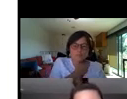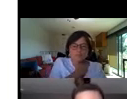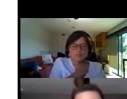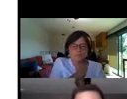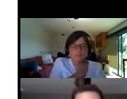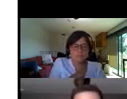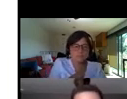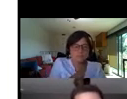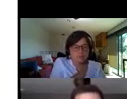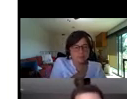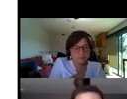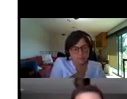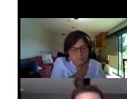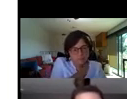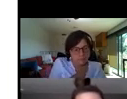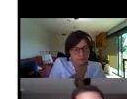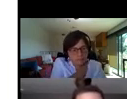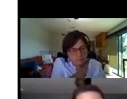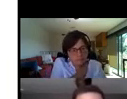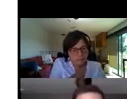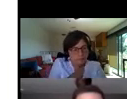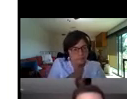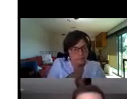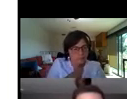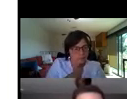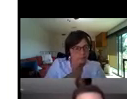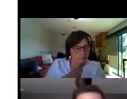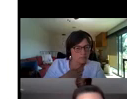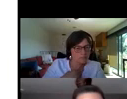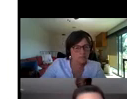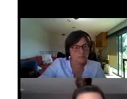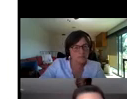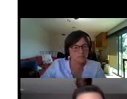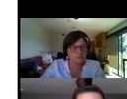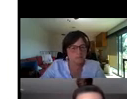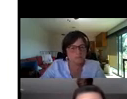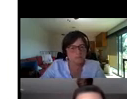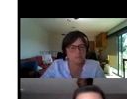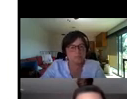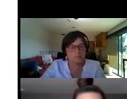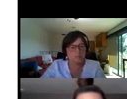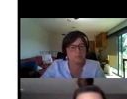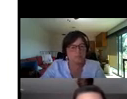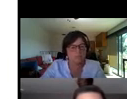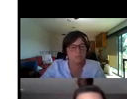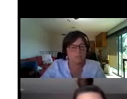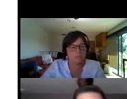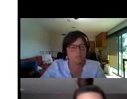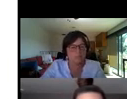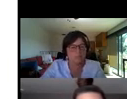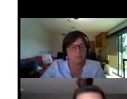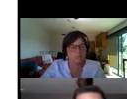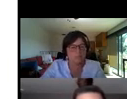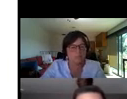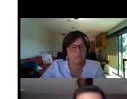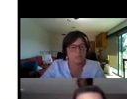march, but unfortunately, police brutality comes in, and you have the death of